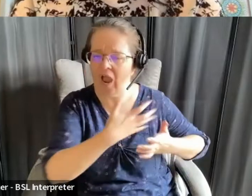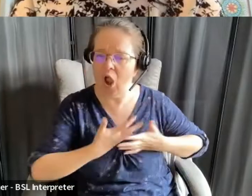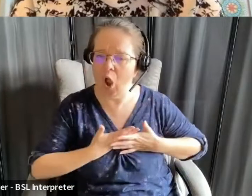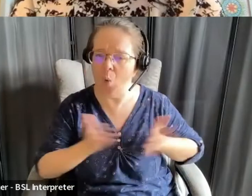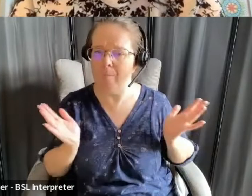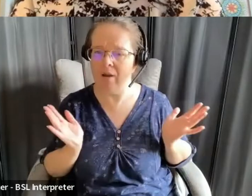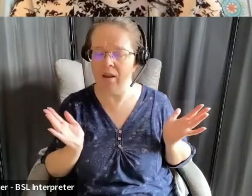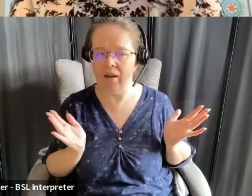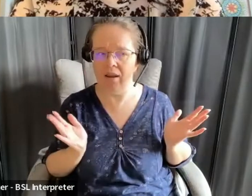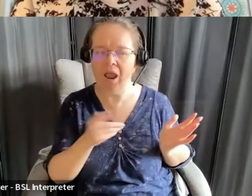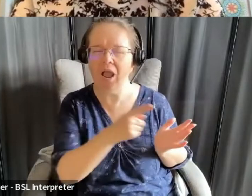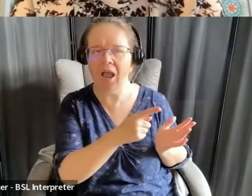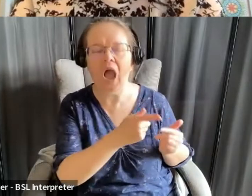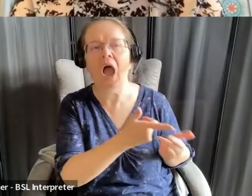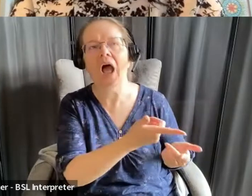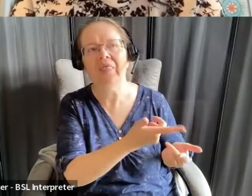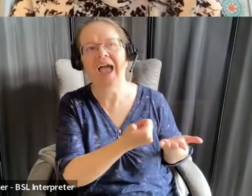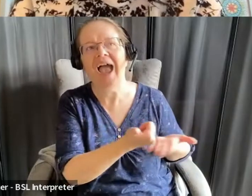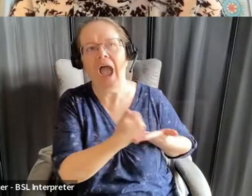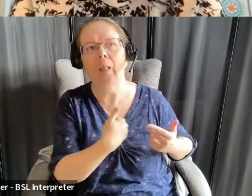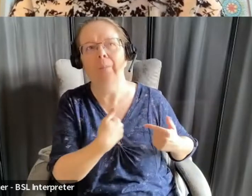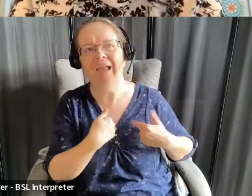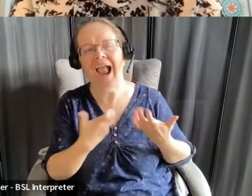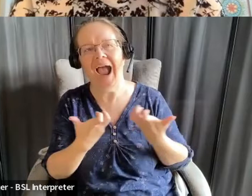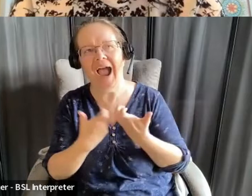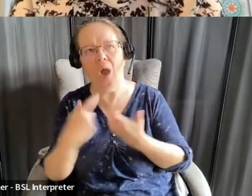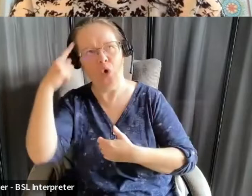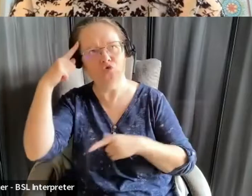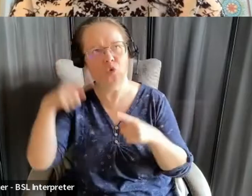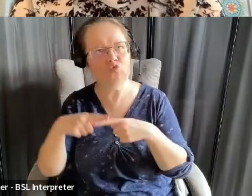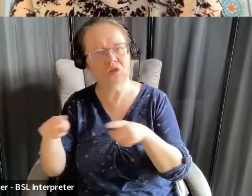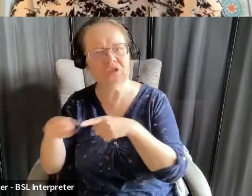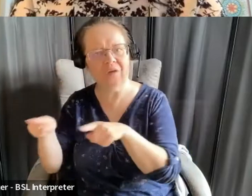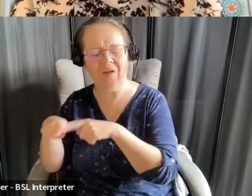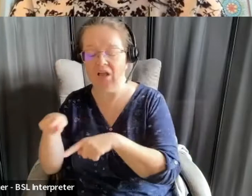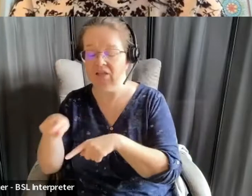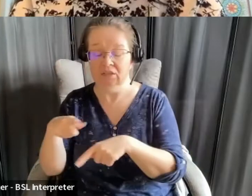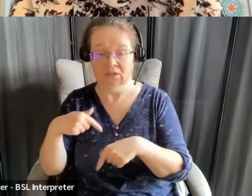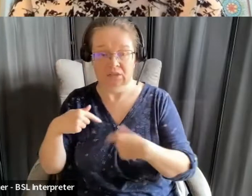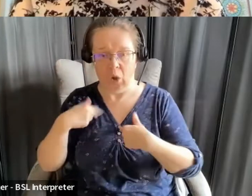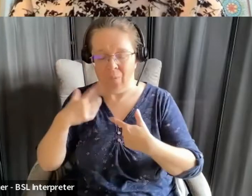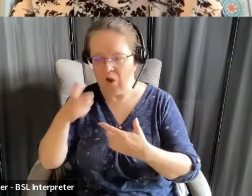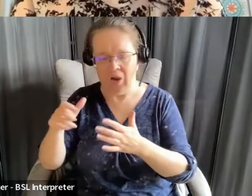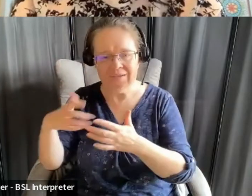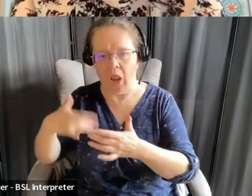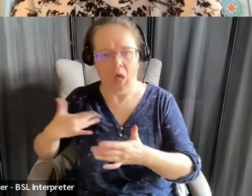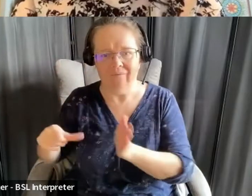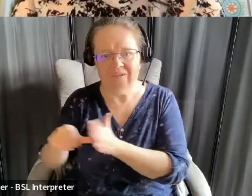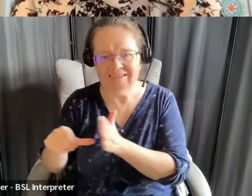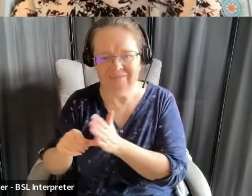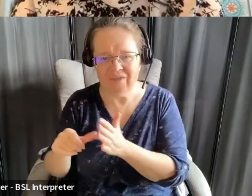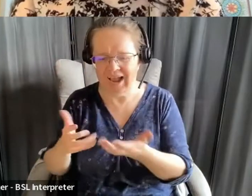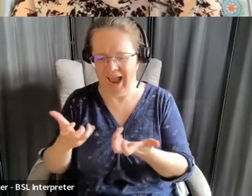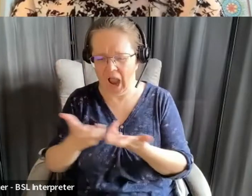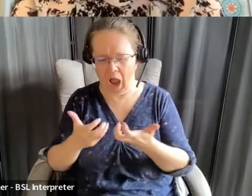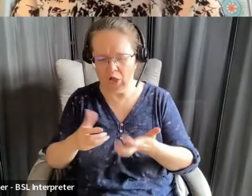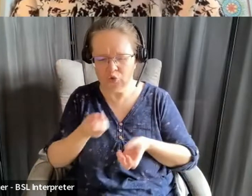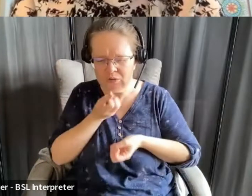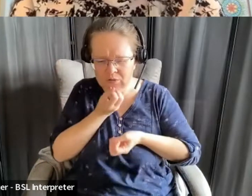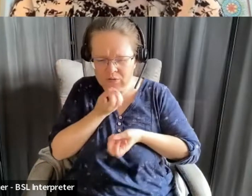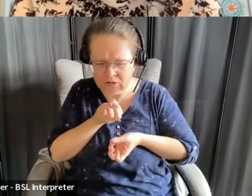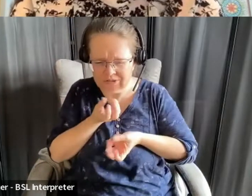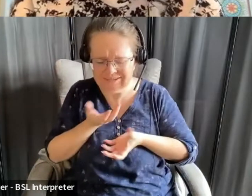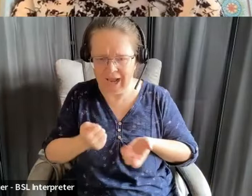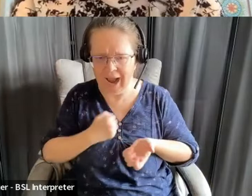that extra nudge to help neurodivergent people, where we find everything so much harder. It's harder to talk about our feelings.